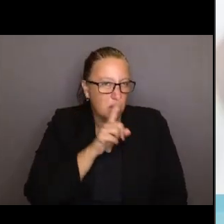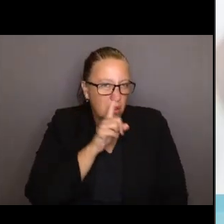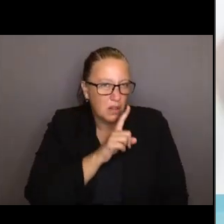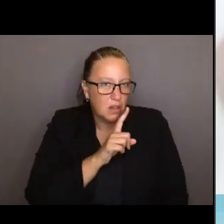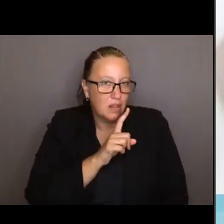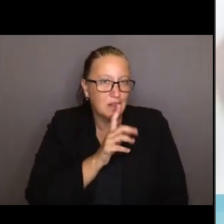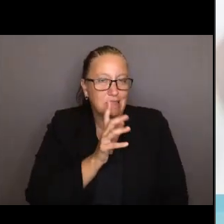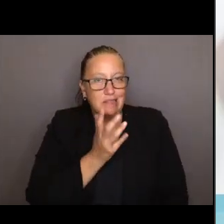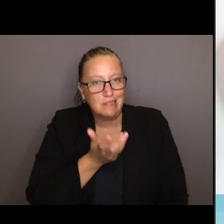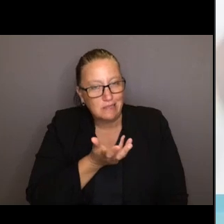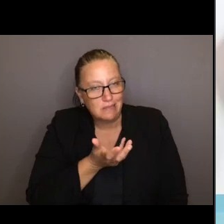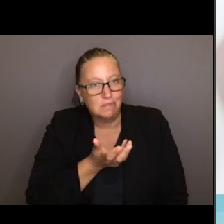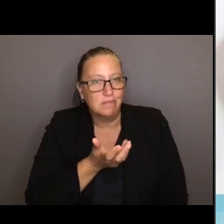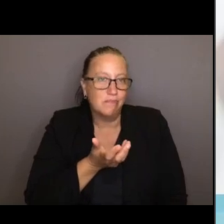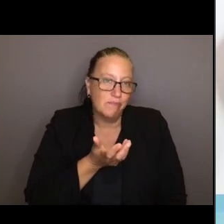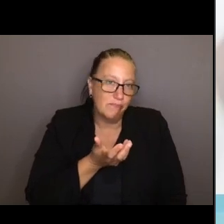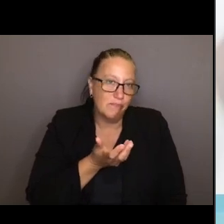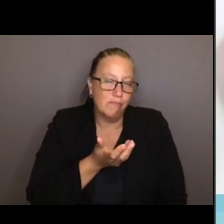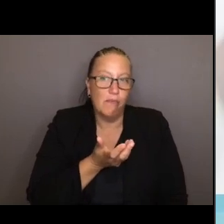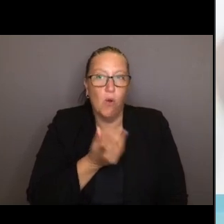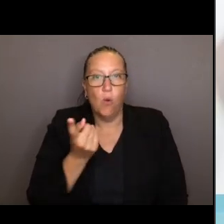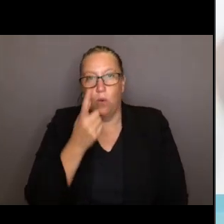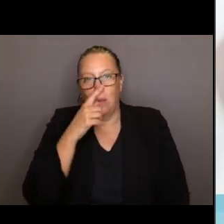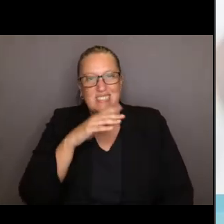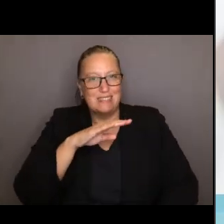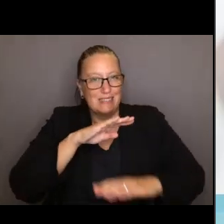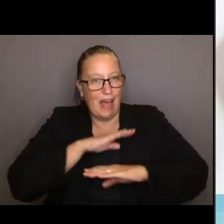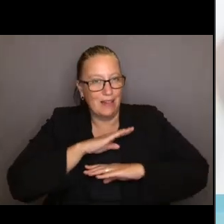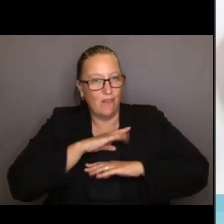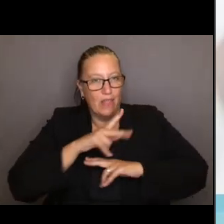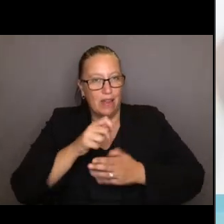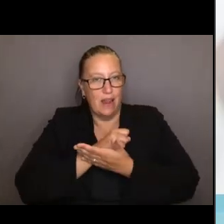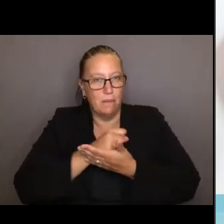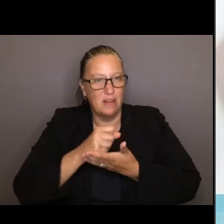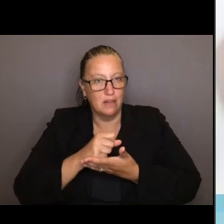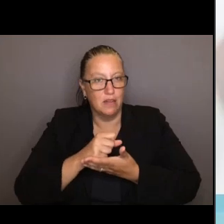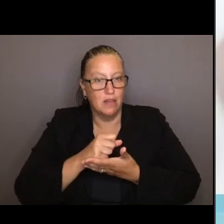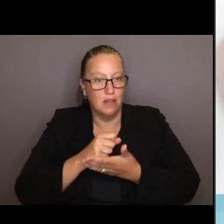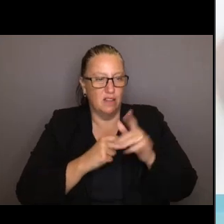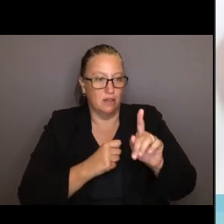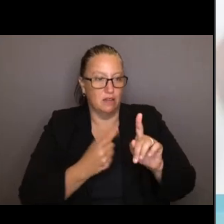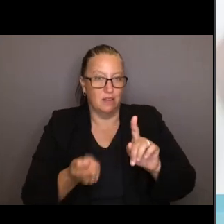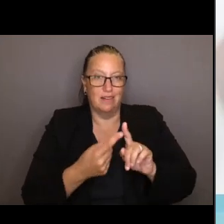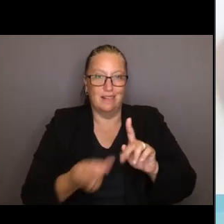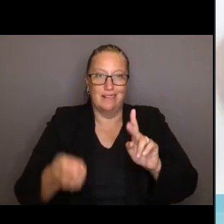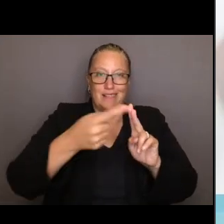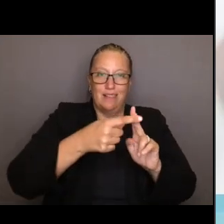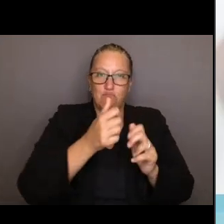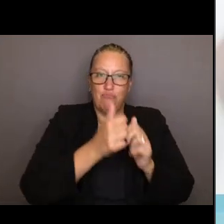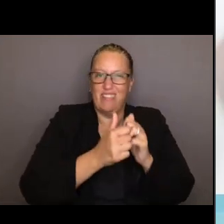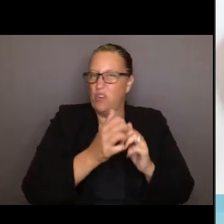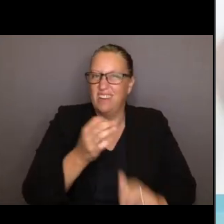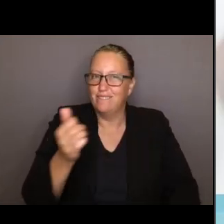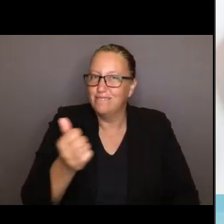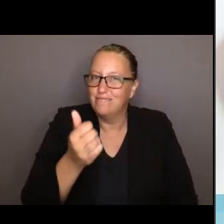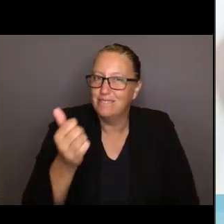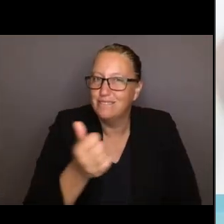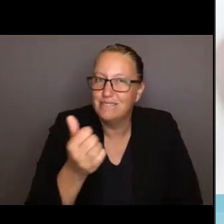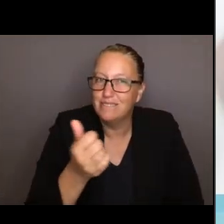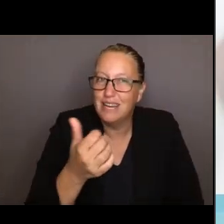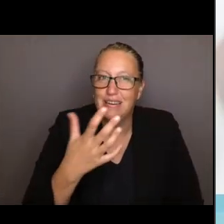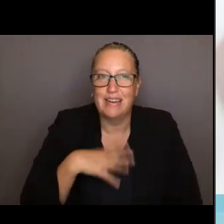that would satisfy that, just being someone's brother isn't enough. They have to be